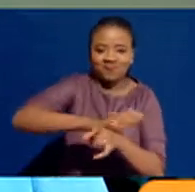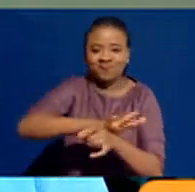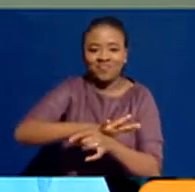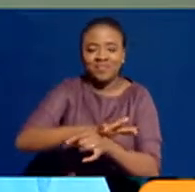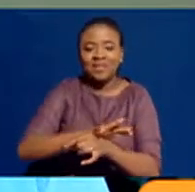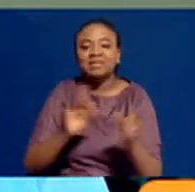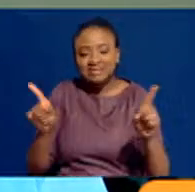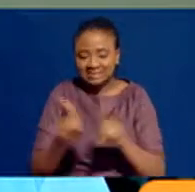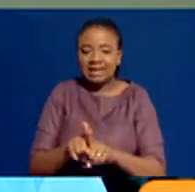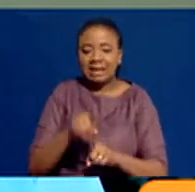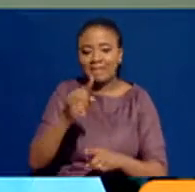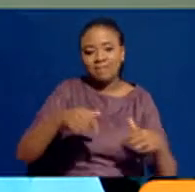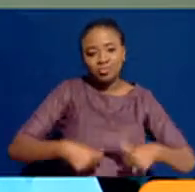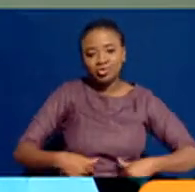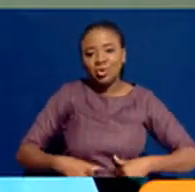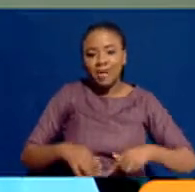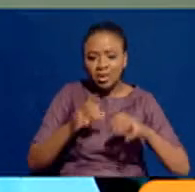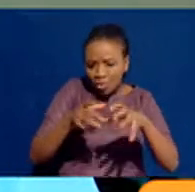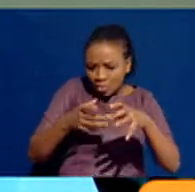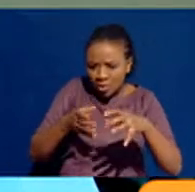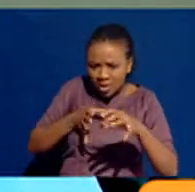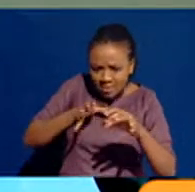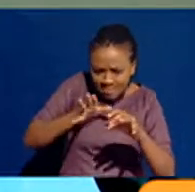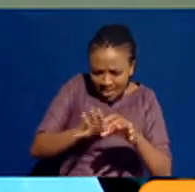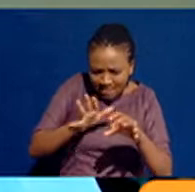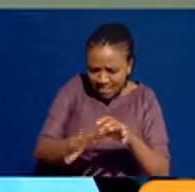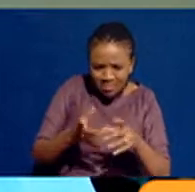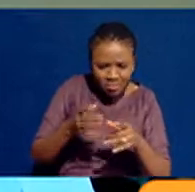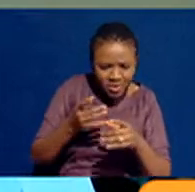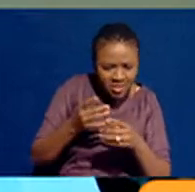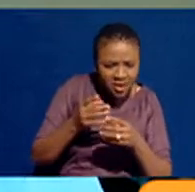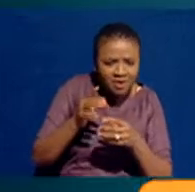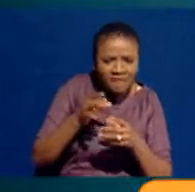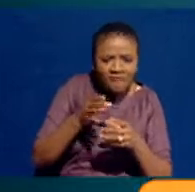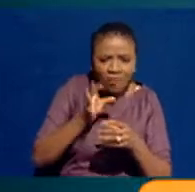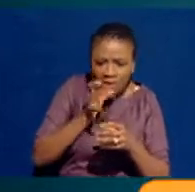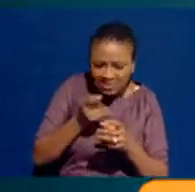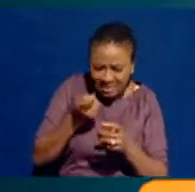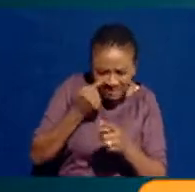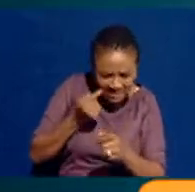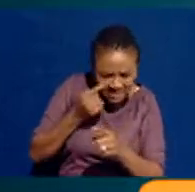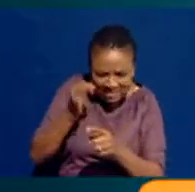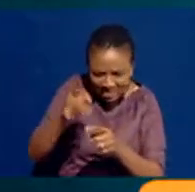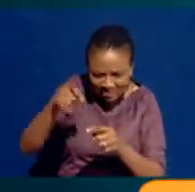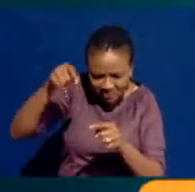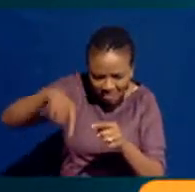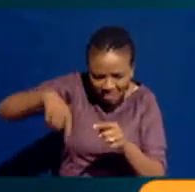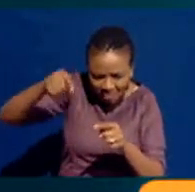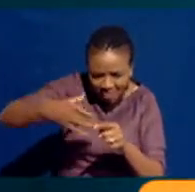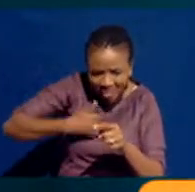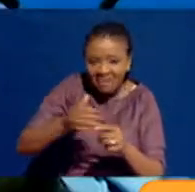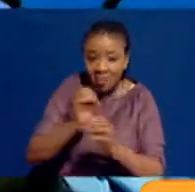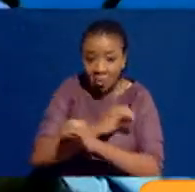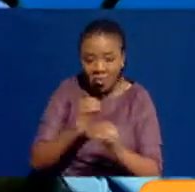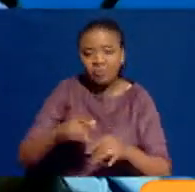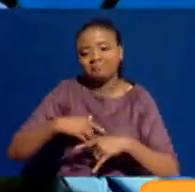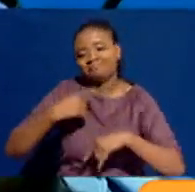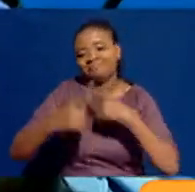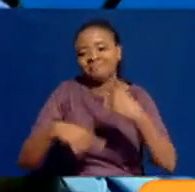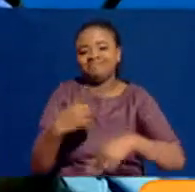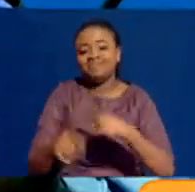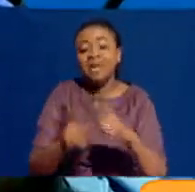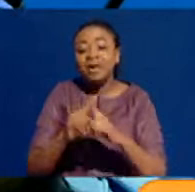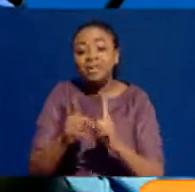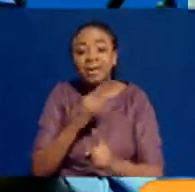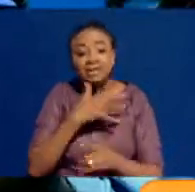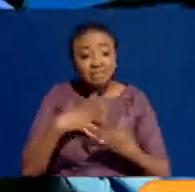leak outside. Because if it leaks outside, they'll get severe infections and you probably may have to operate and something like that. What shocks many of them is how much